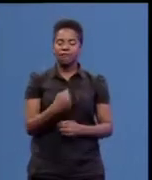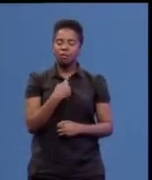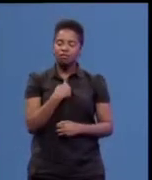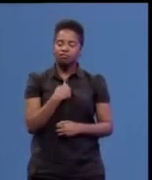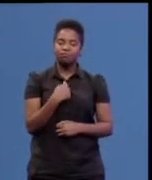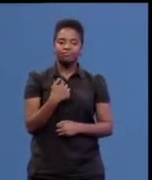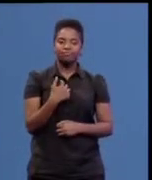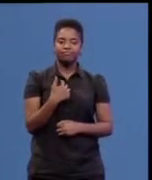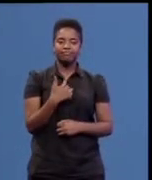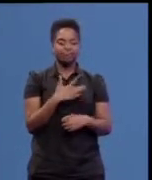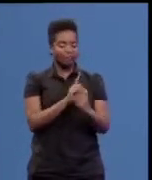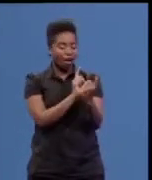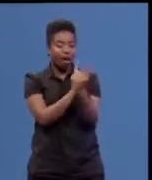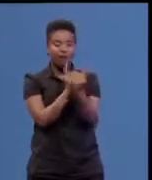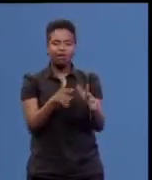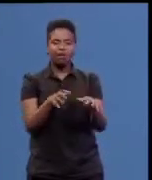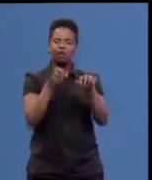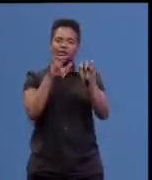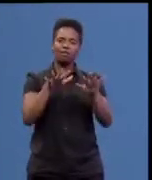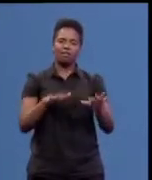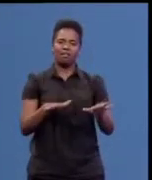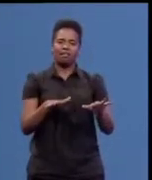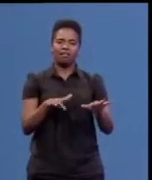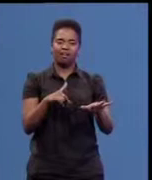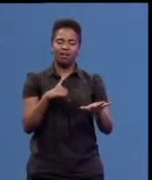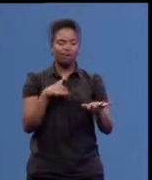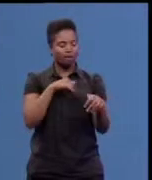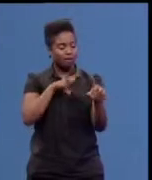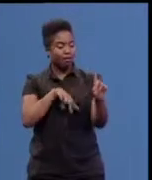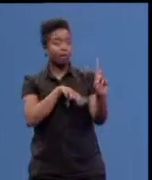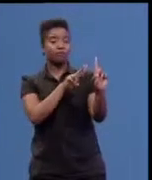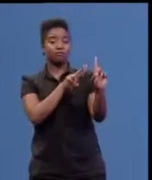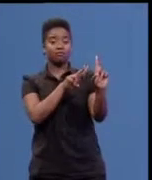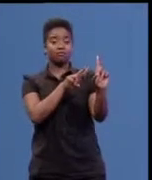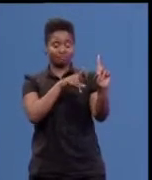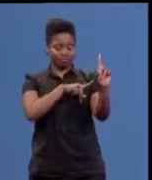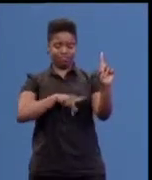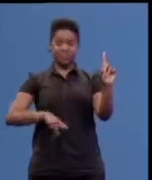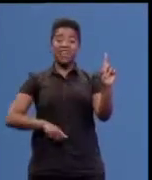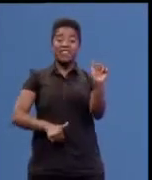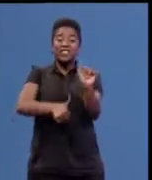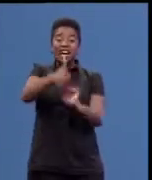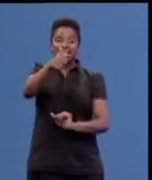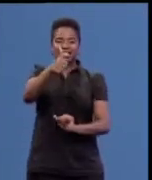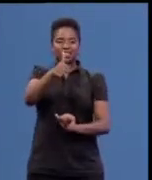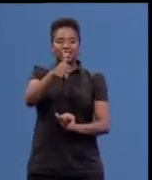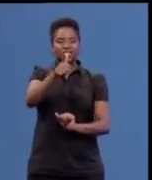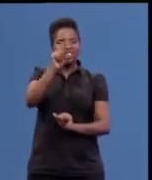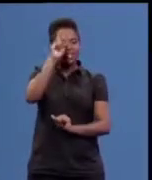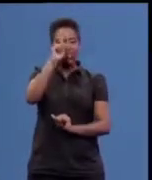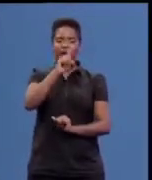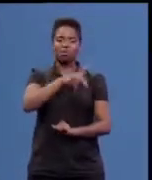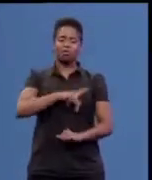been around to experience him even as a statesman, as our president, as the first president of our